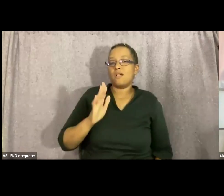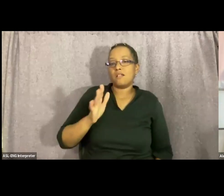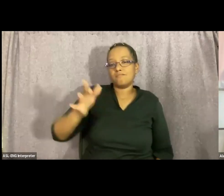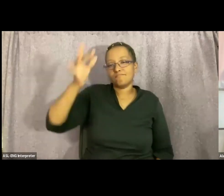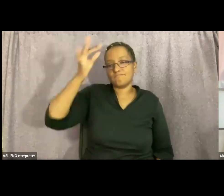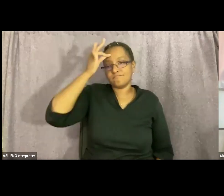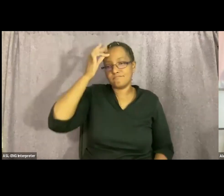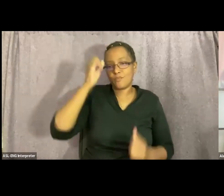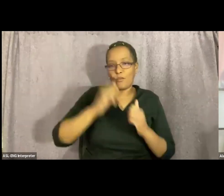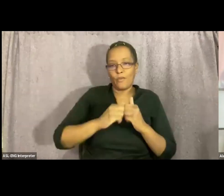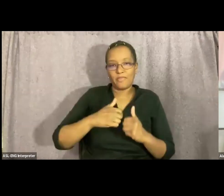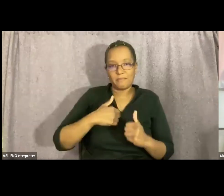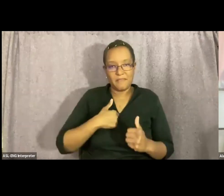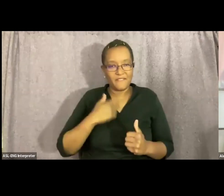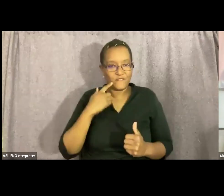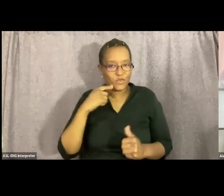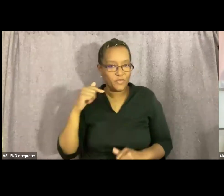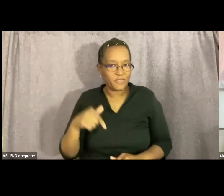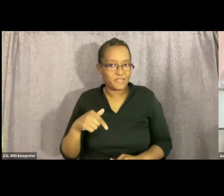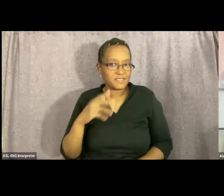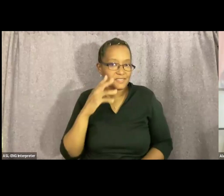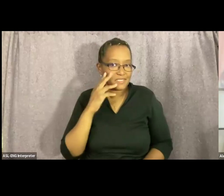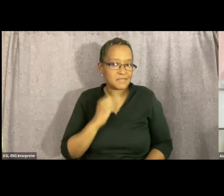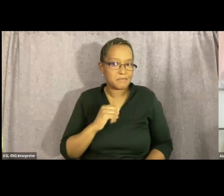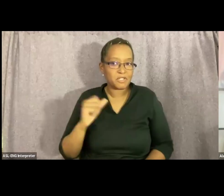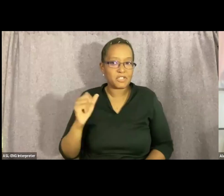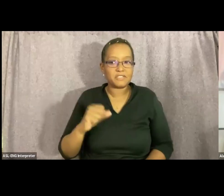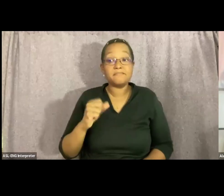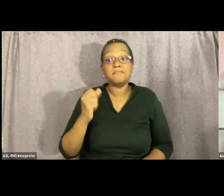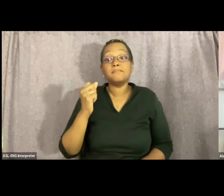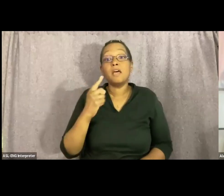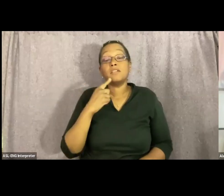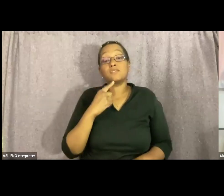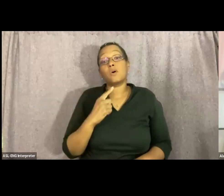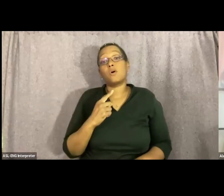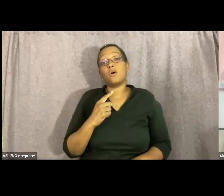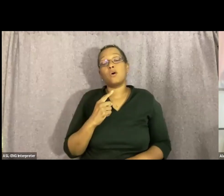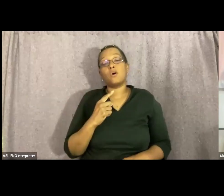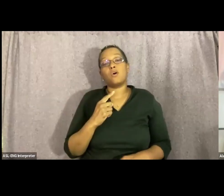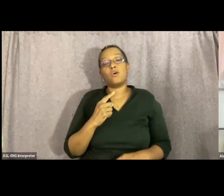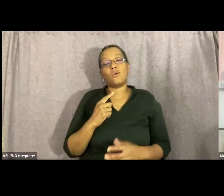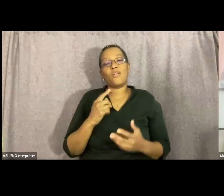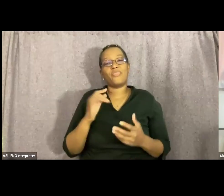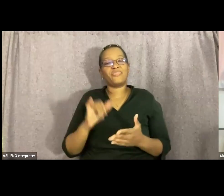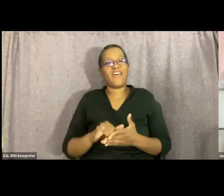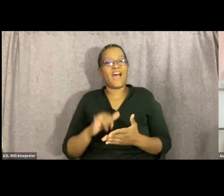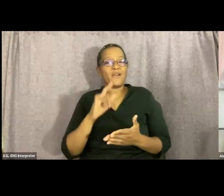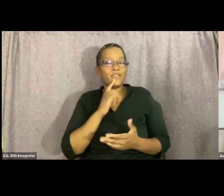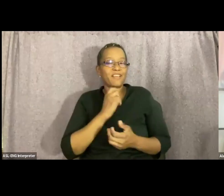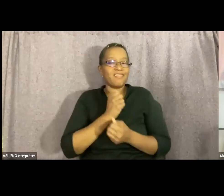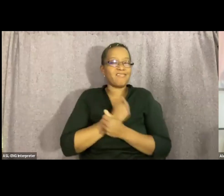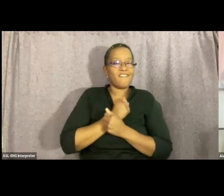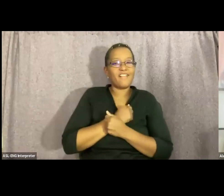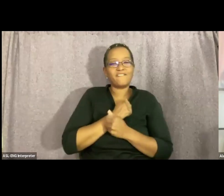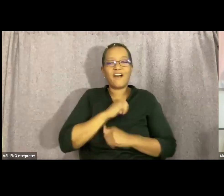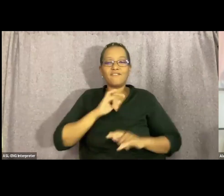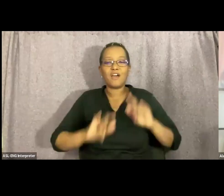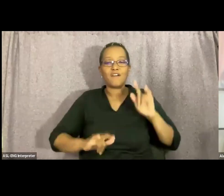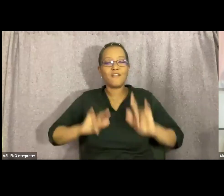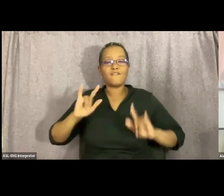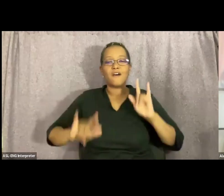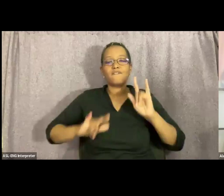that we've seen in doing intersectional, cross-disability, cross-movement focused community building, and just